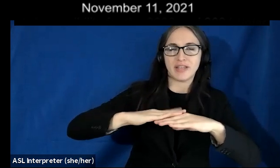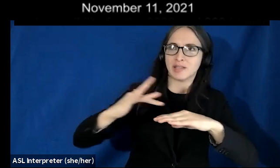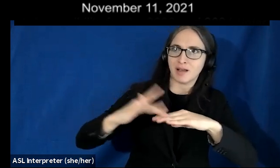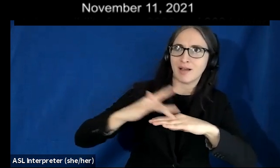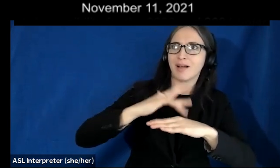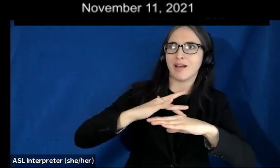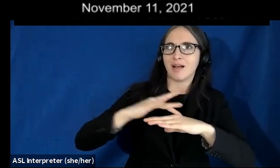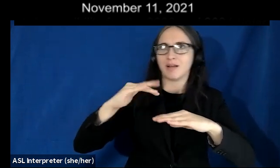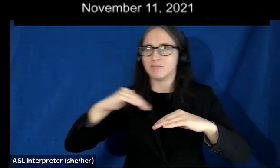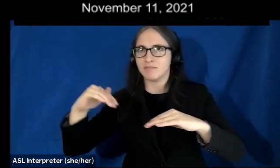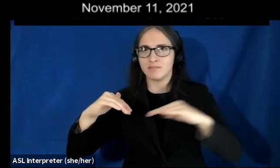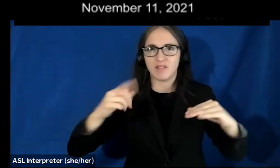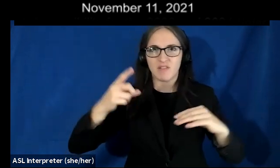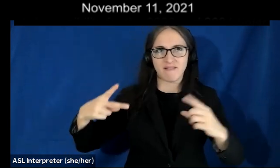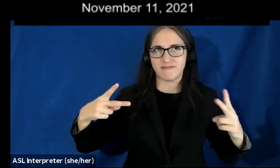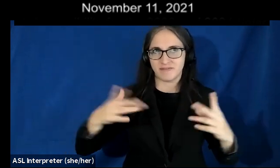visible.